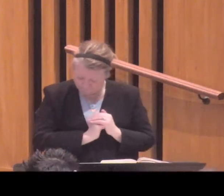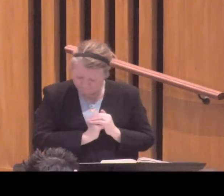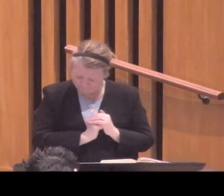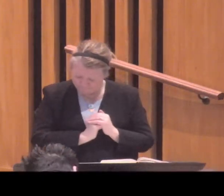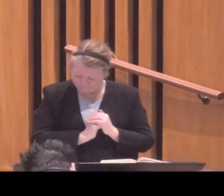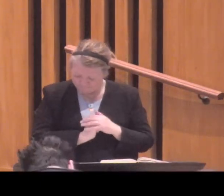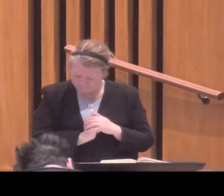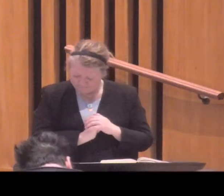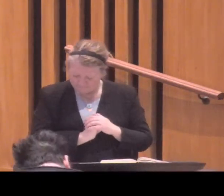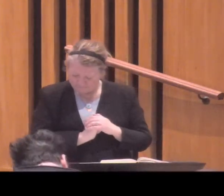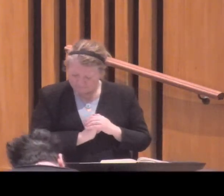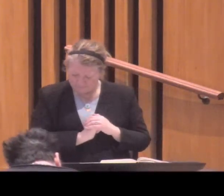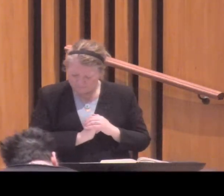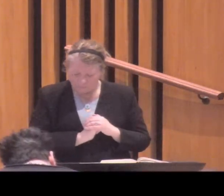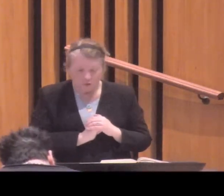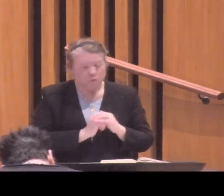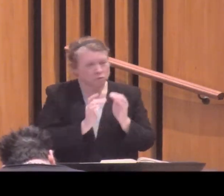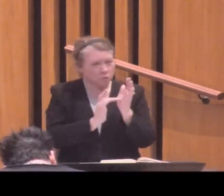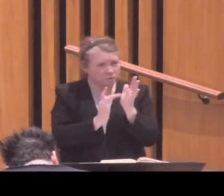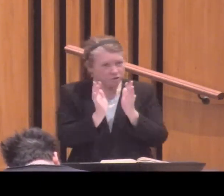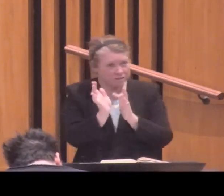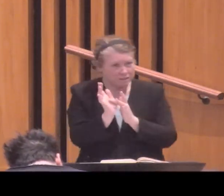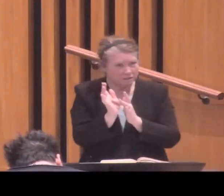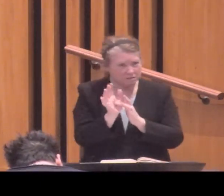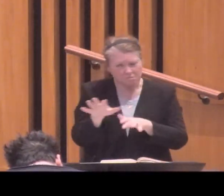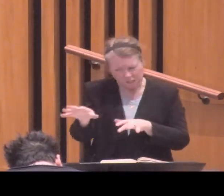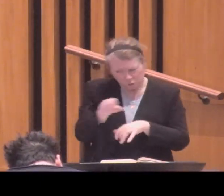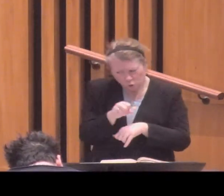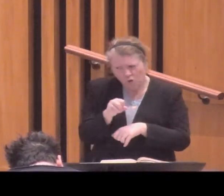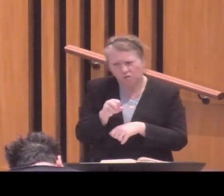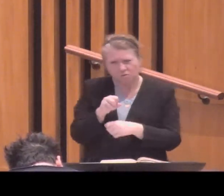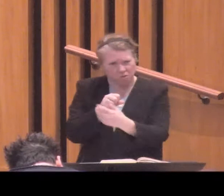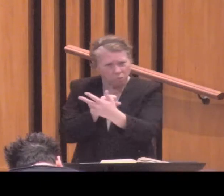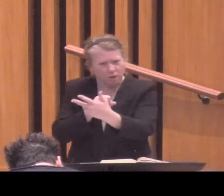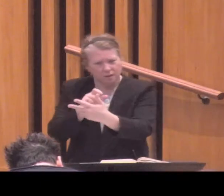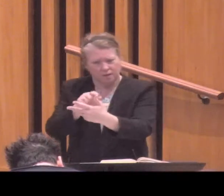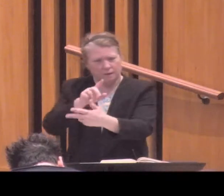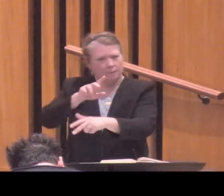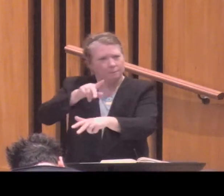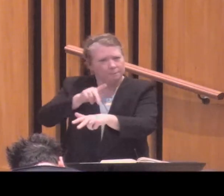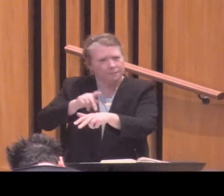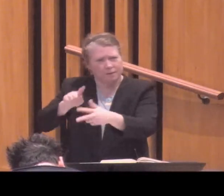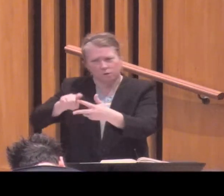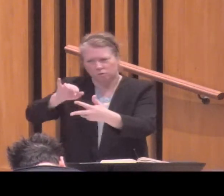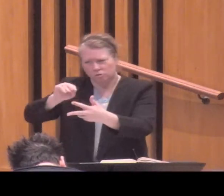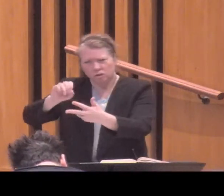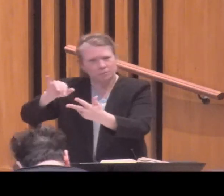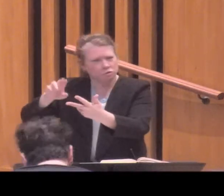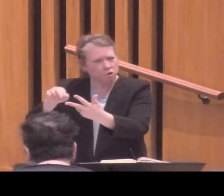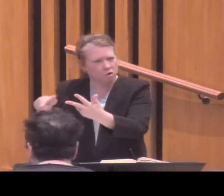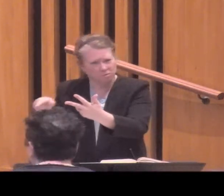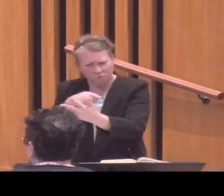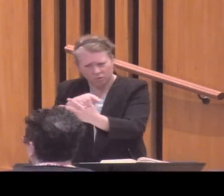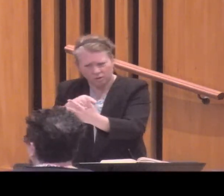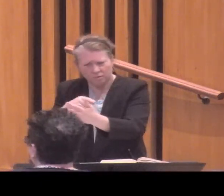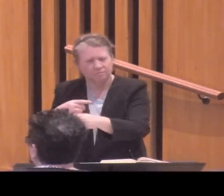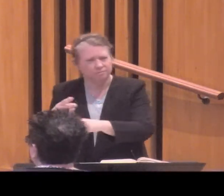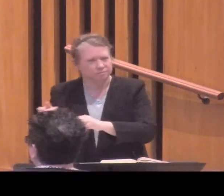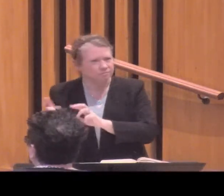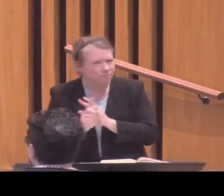Jesus took Peter, James, and John and led them up a high mountain apart by themselves.